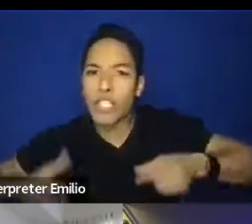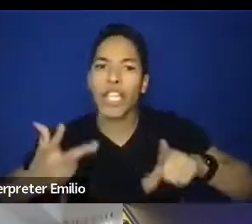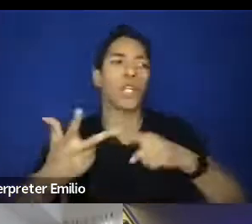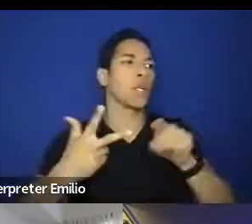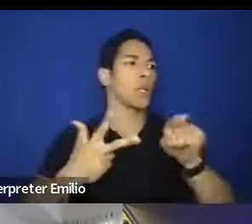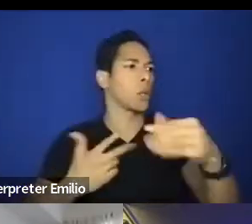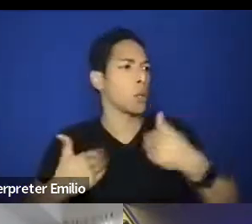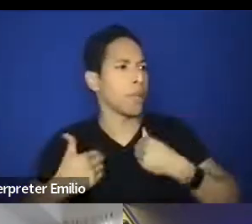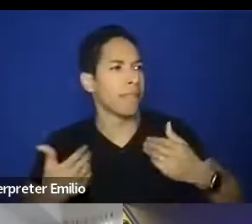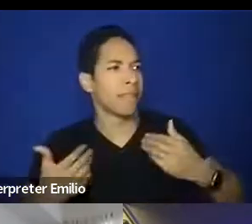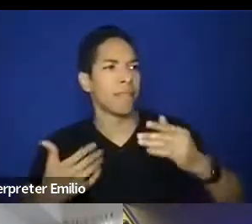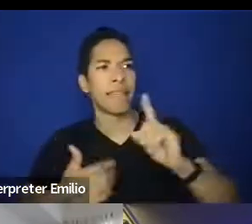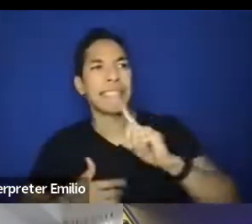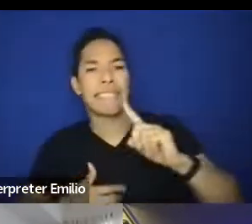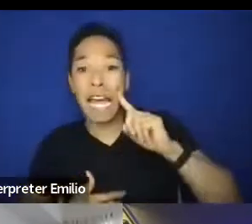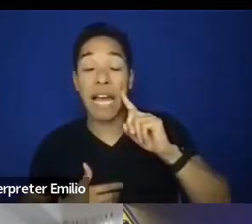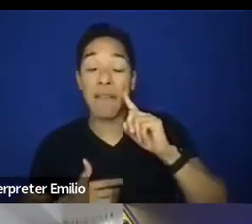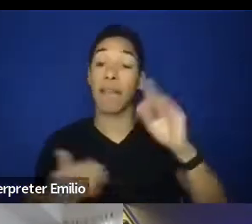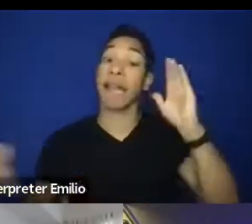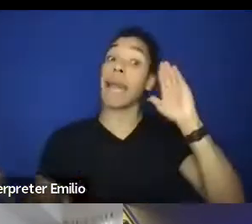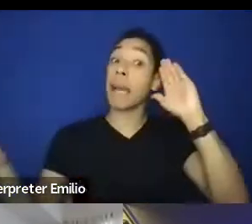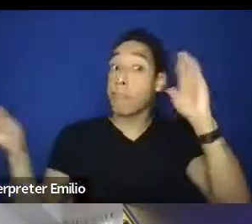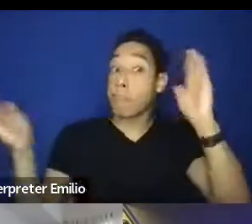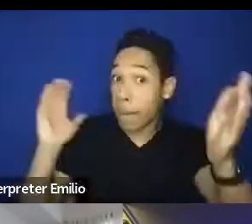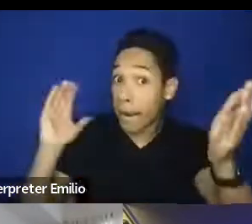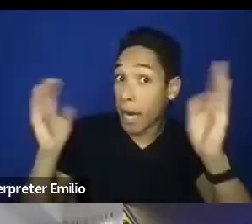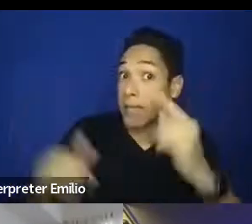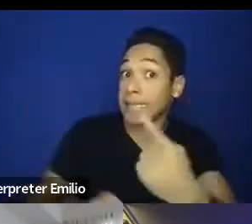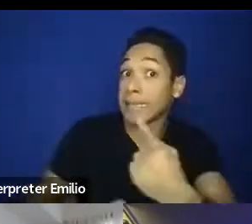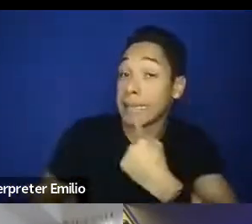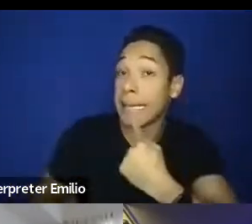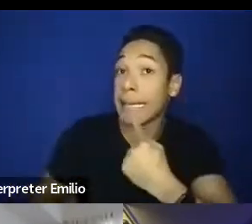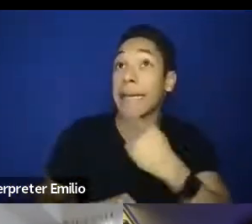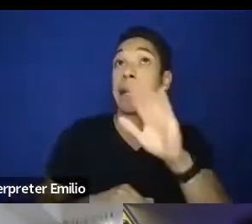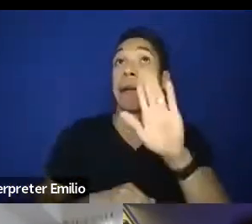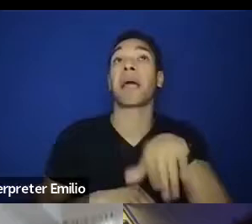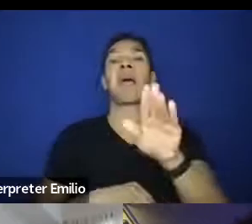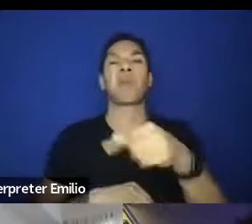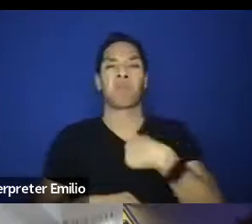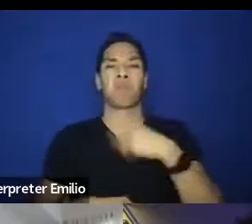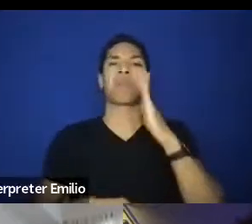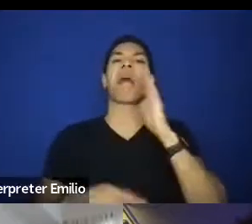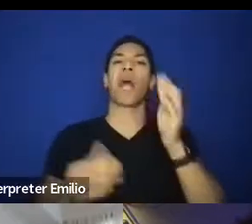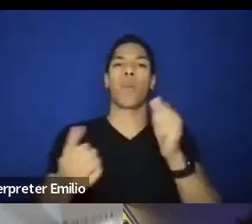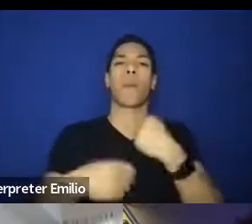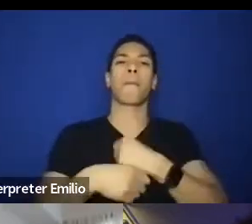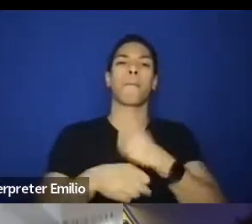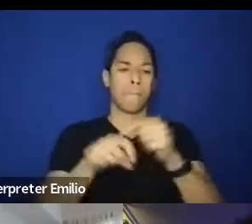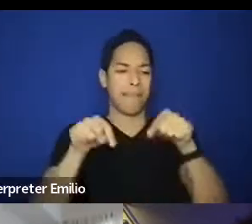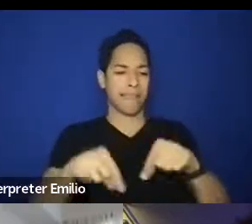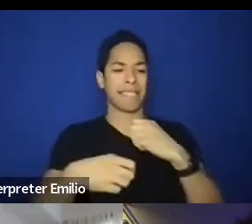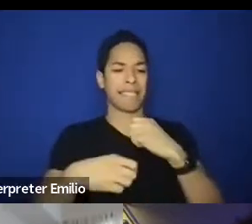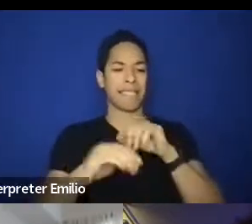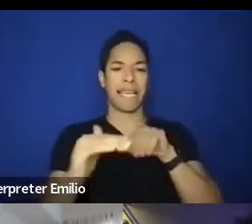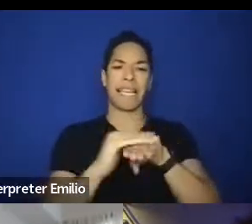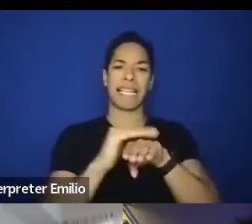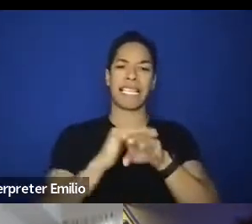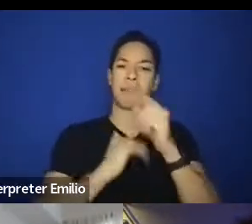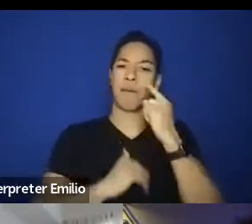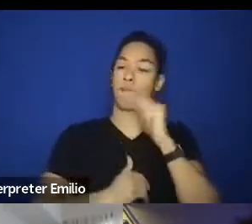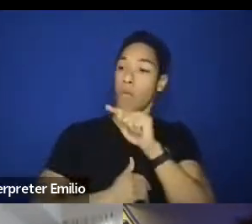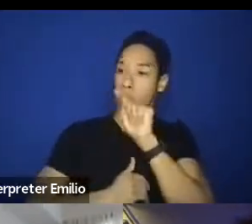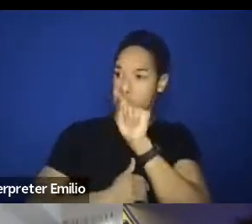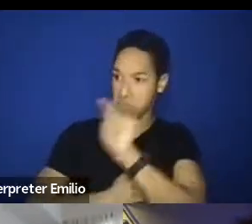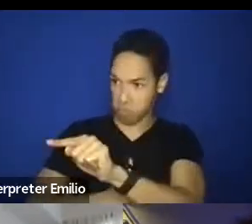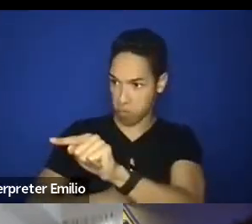actors, rather than I'm going to make this accessible for person Y who is deaf, and I'm also going to make